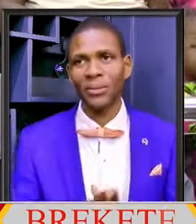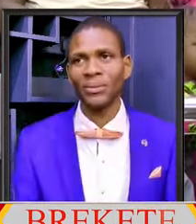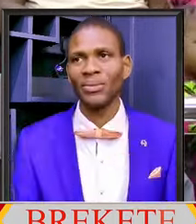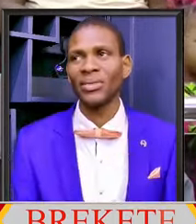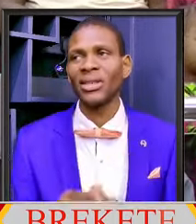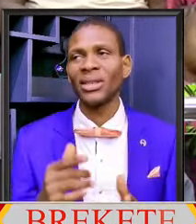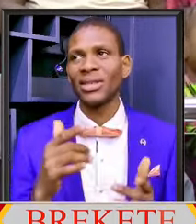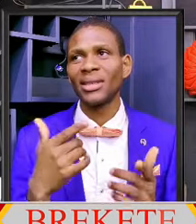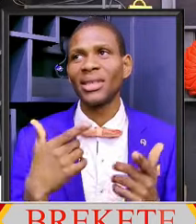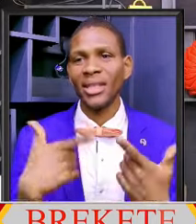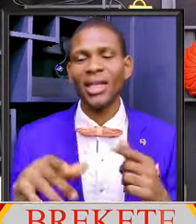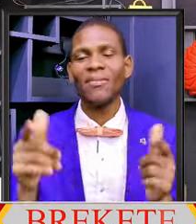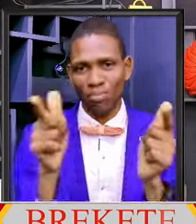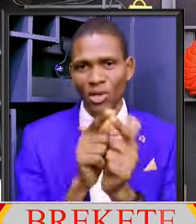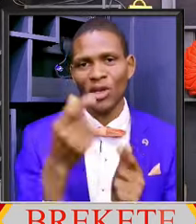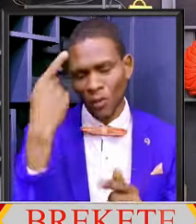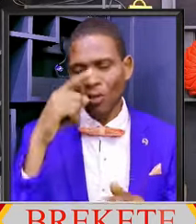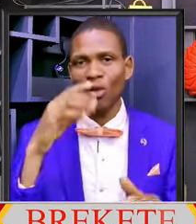make we meet for court.